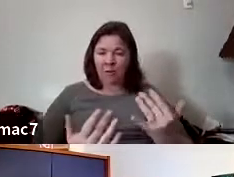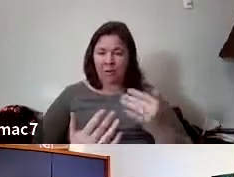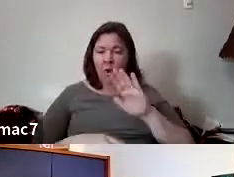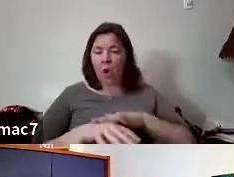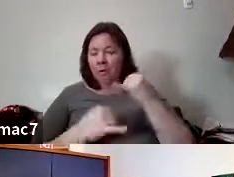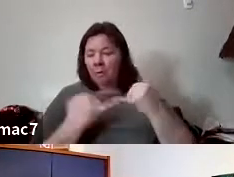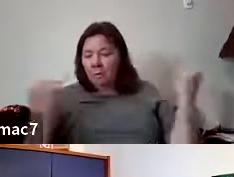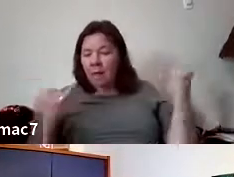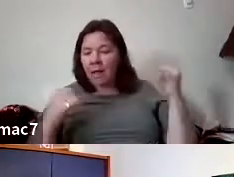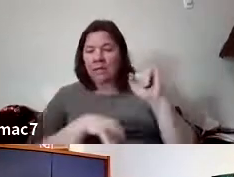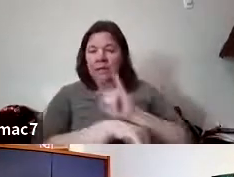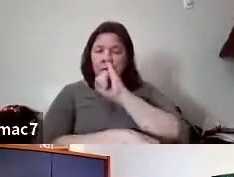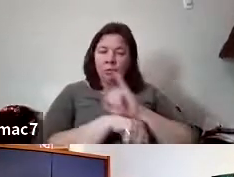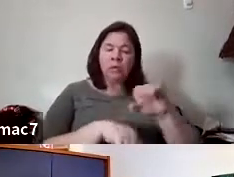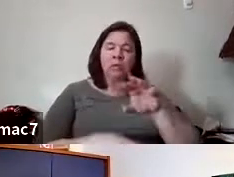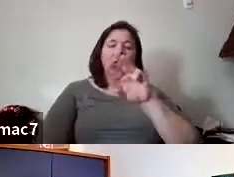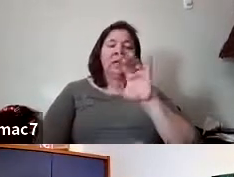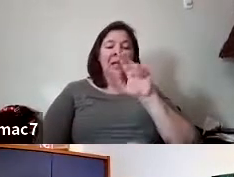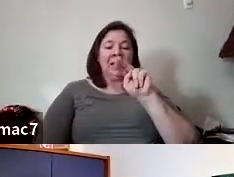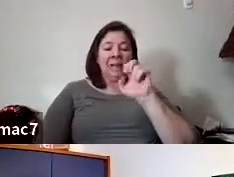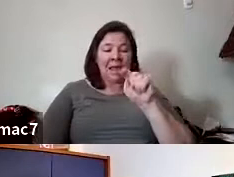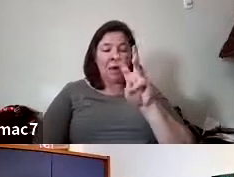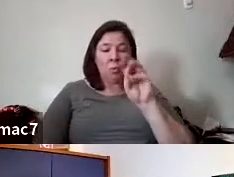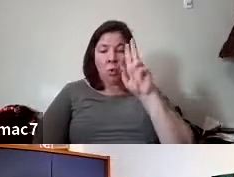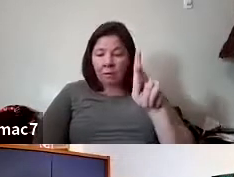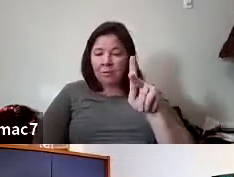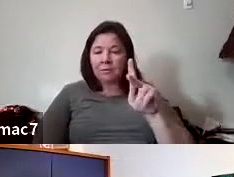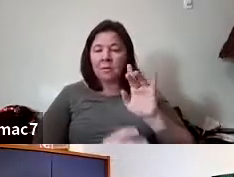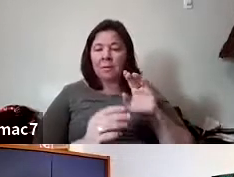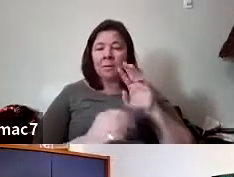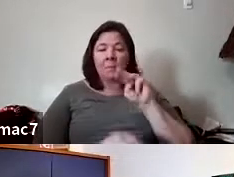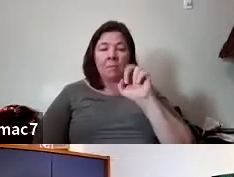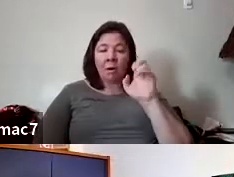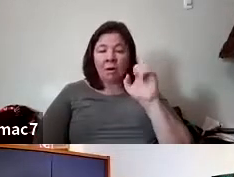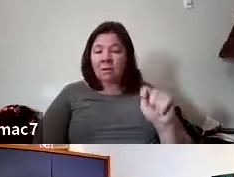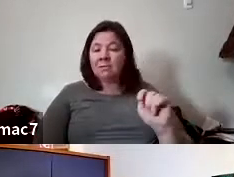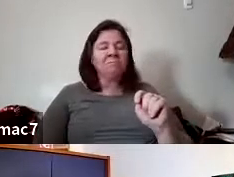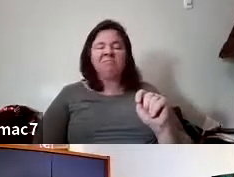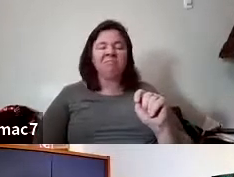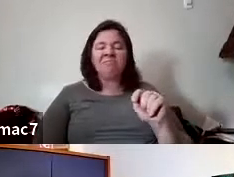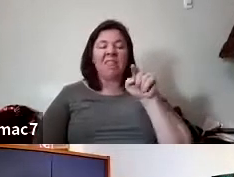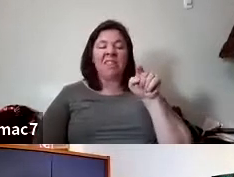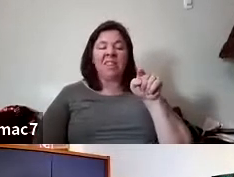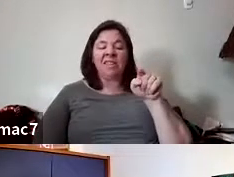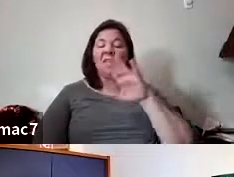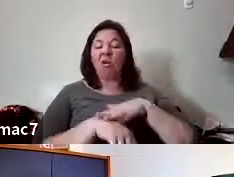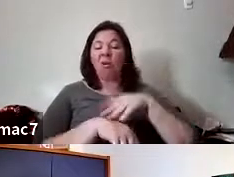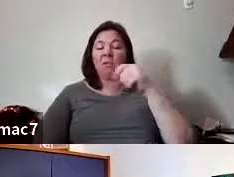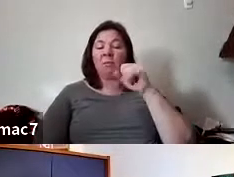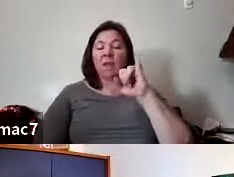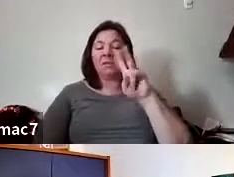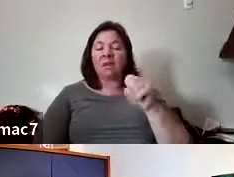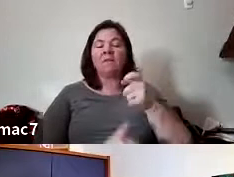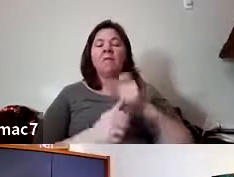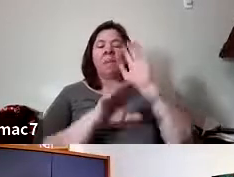marketing industry. This is just heaven sent. Ash has an amazing heart. He's an amazing human being, and it's